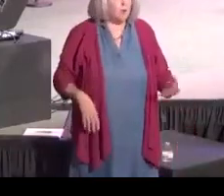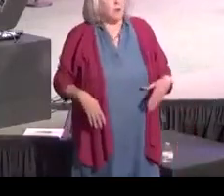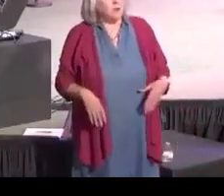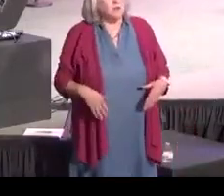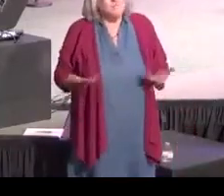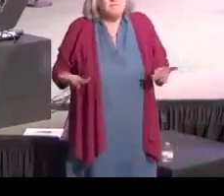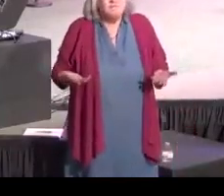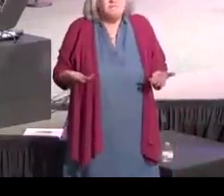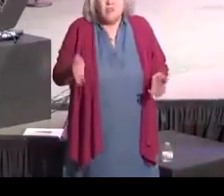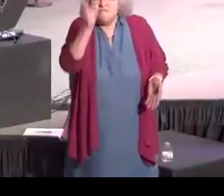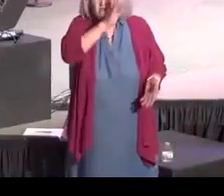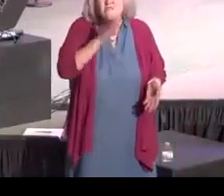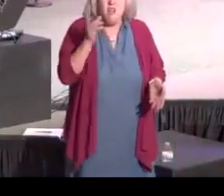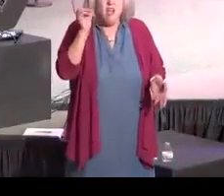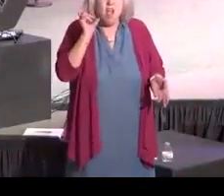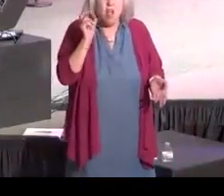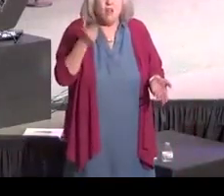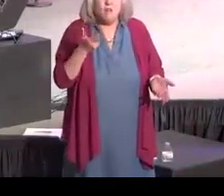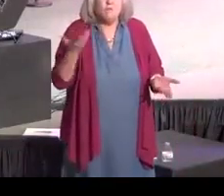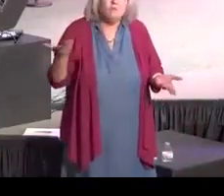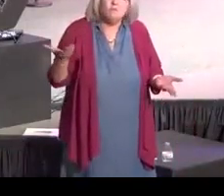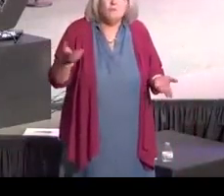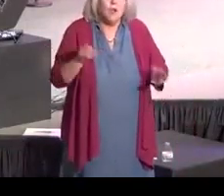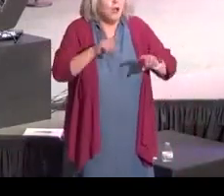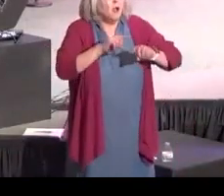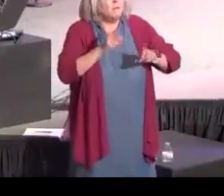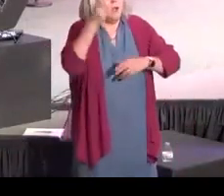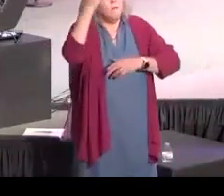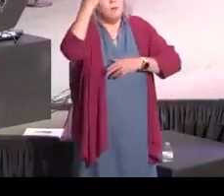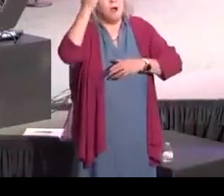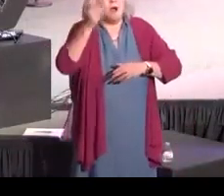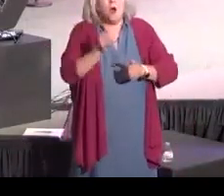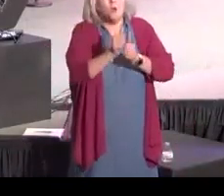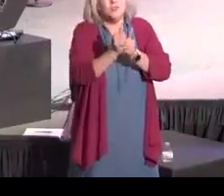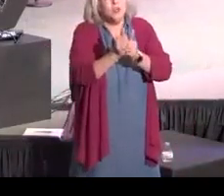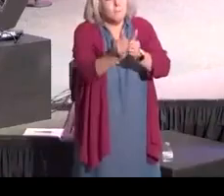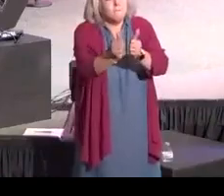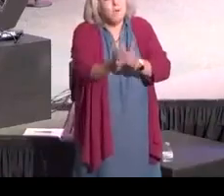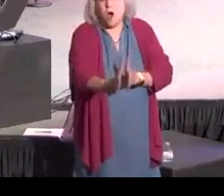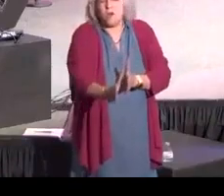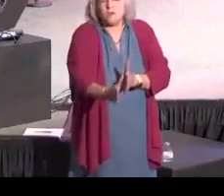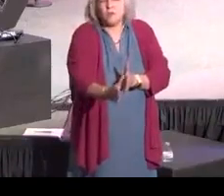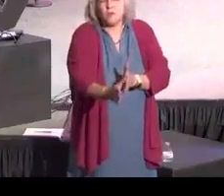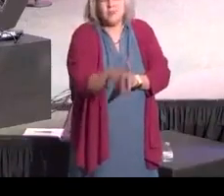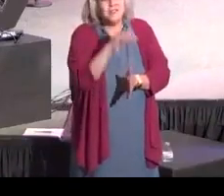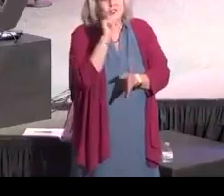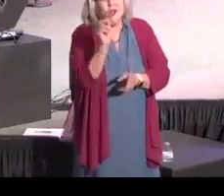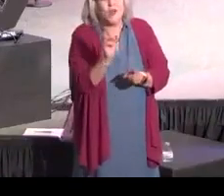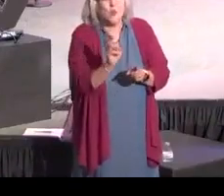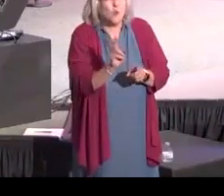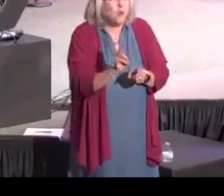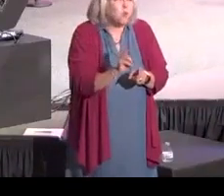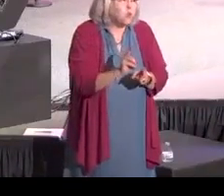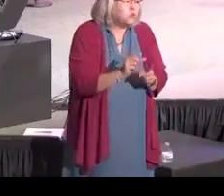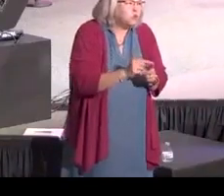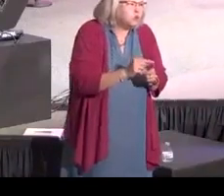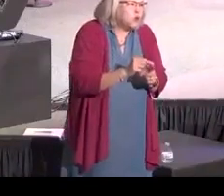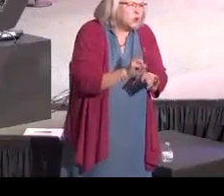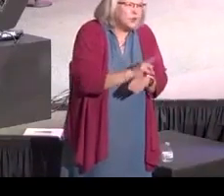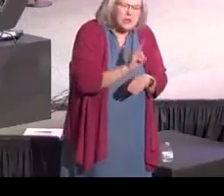Bible, maybe you never heard of Paul." But Paul was an apostle. That's not a word we use in modern lingo too